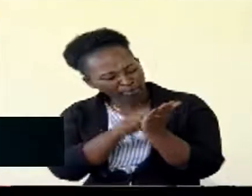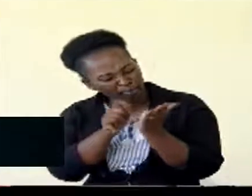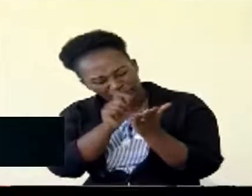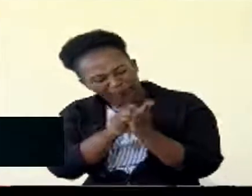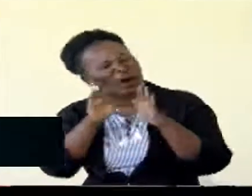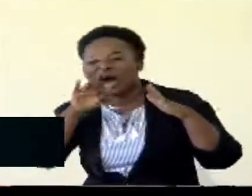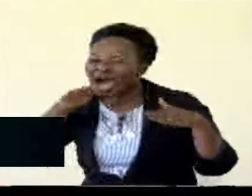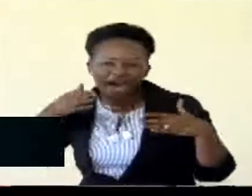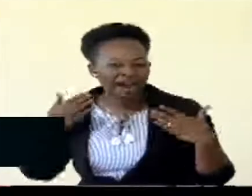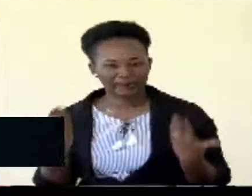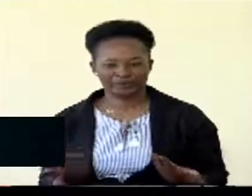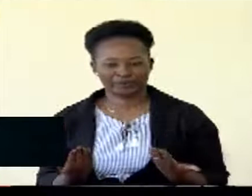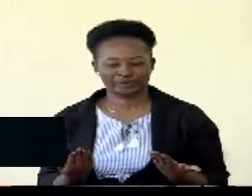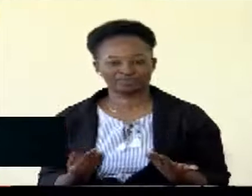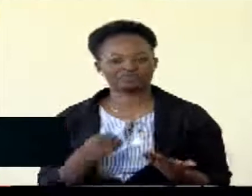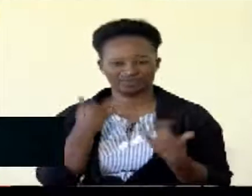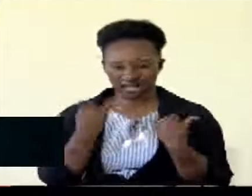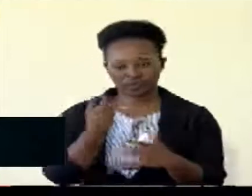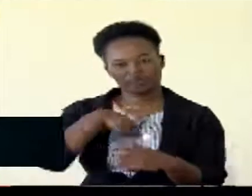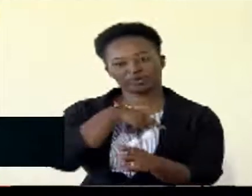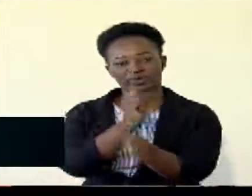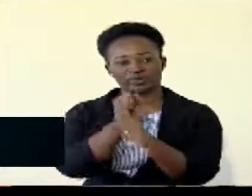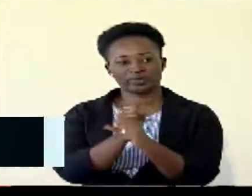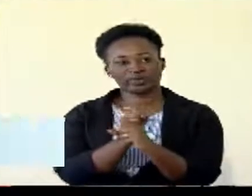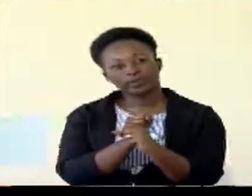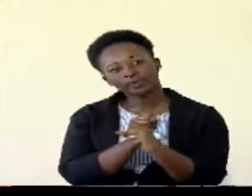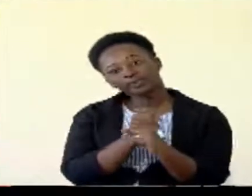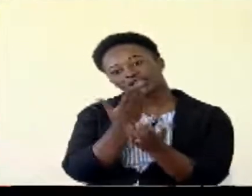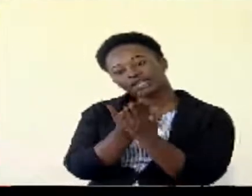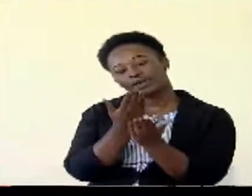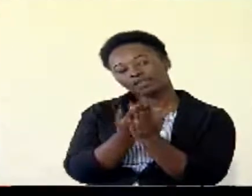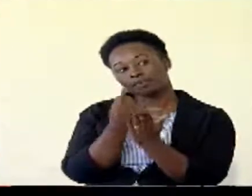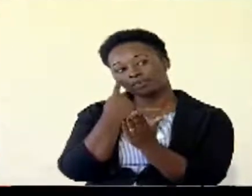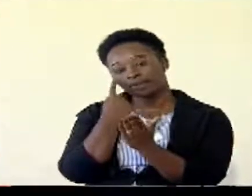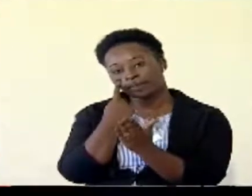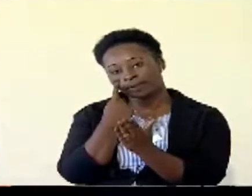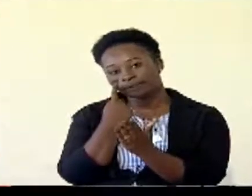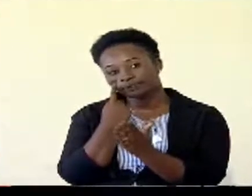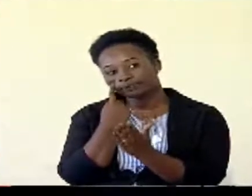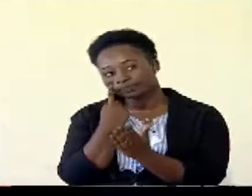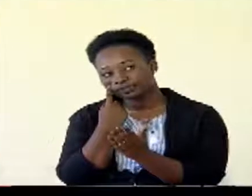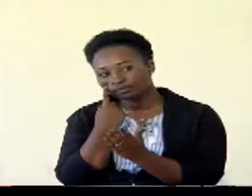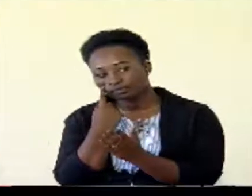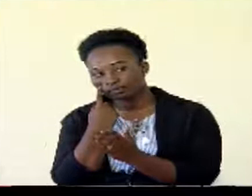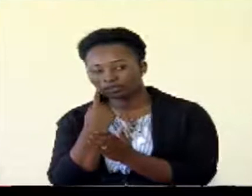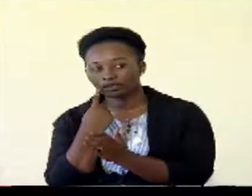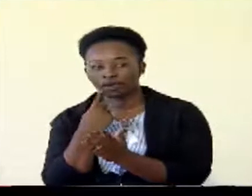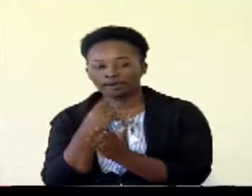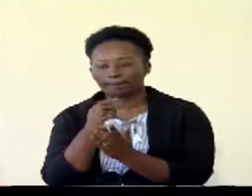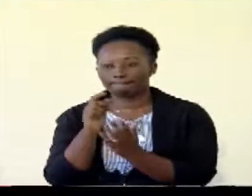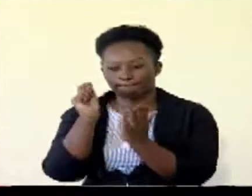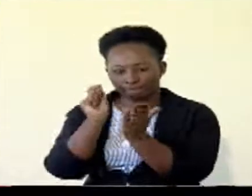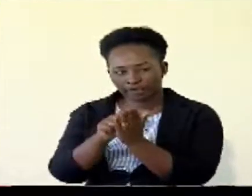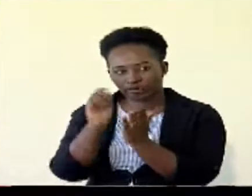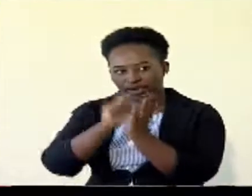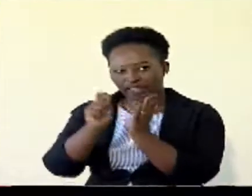calculator? Okay, this is what we do. I want you to look for a button which is written on this. Can you